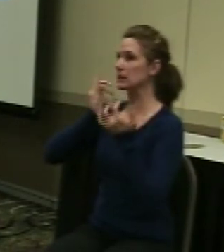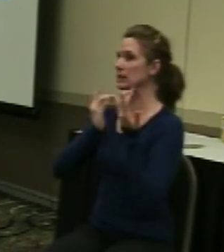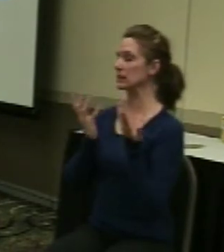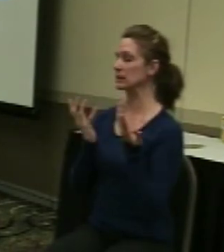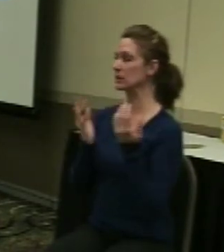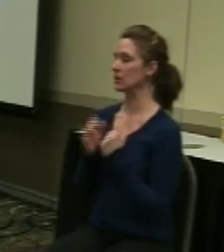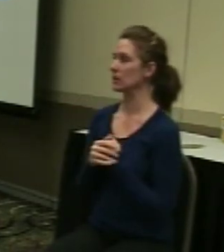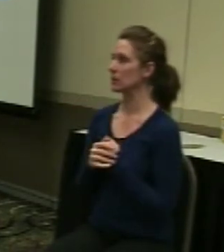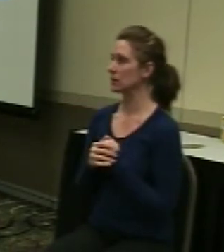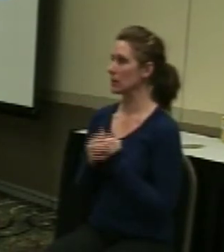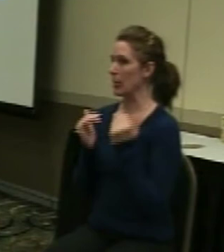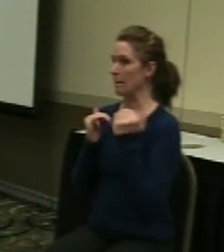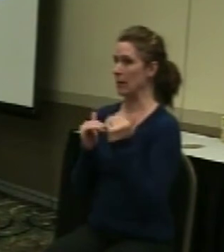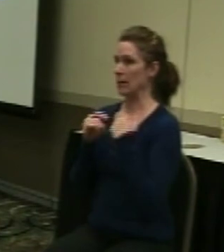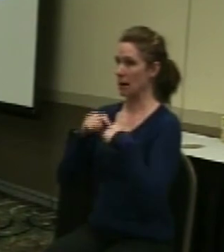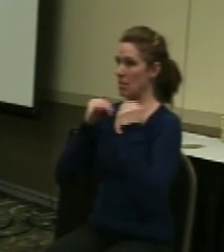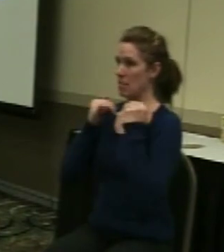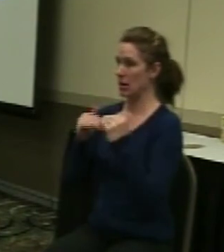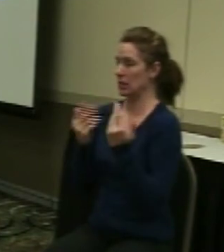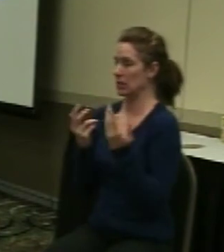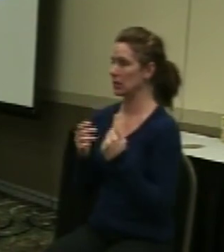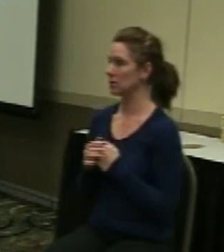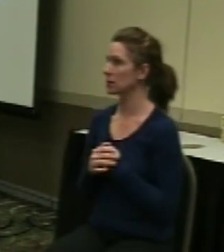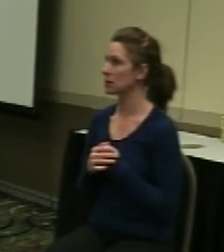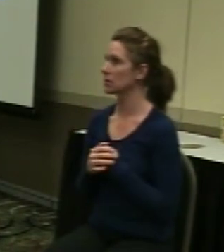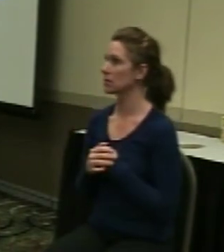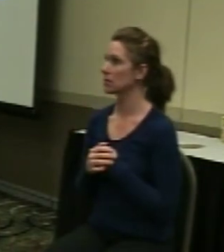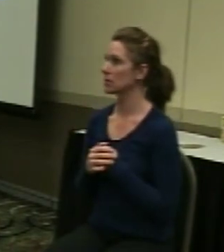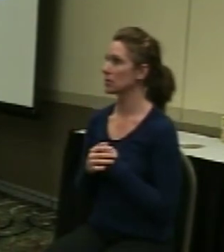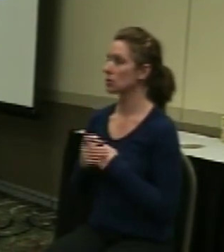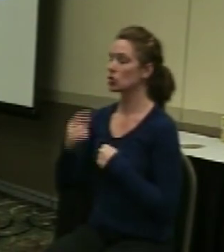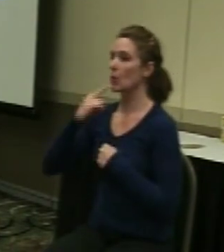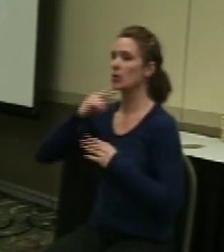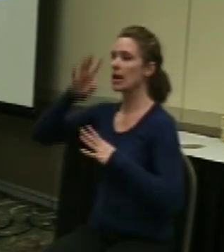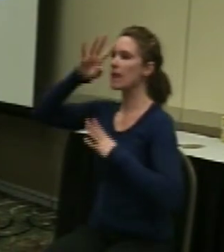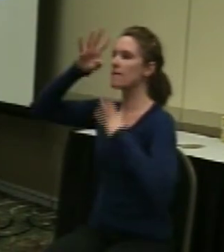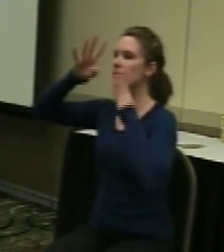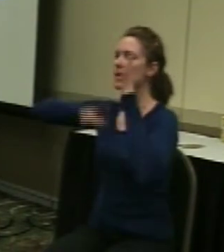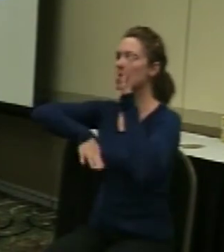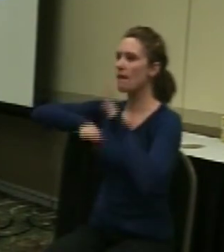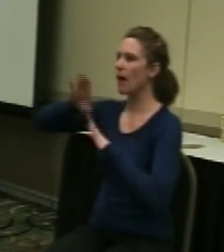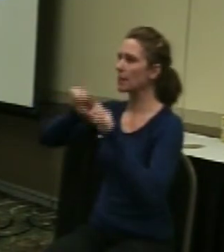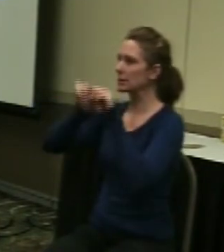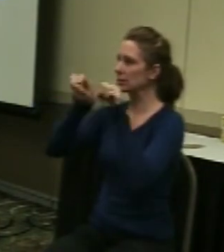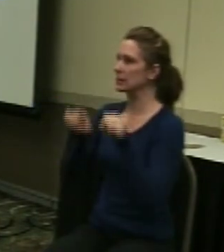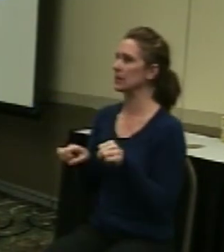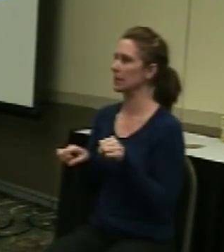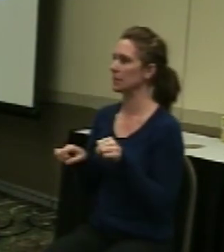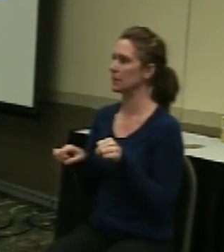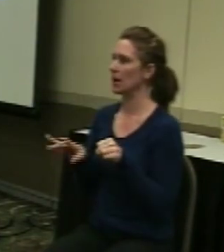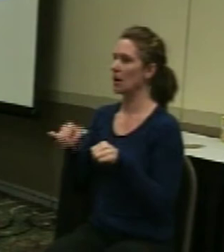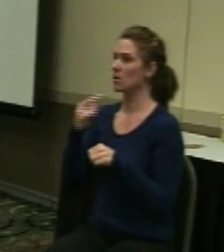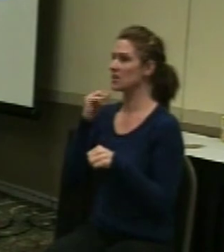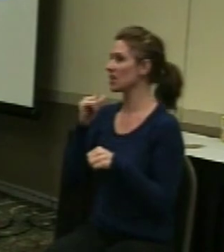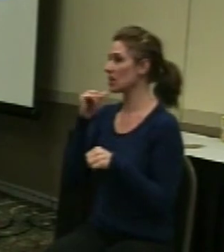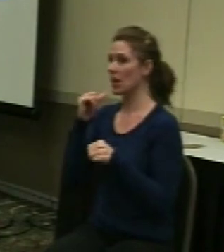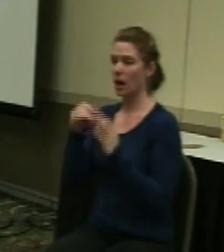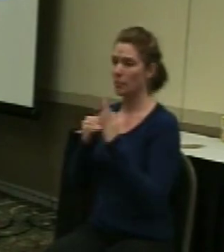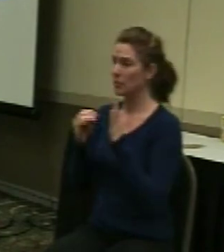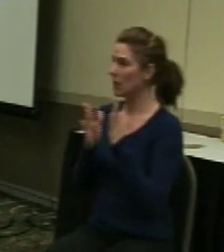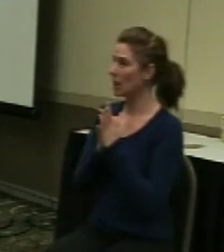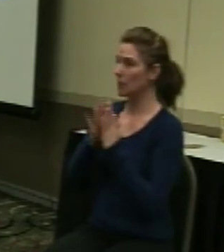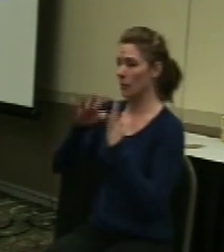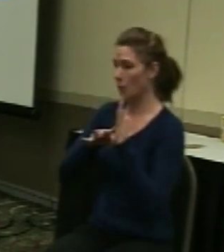finite, Then I would say, come up with a system. Like I would say, you're not going to be documenting and